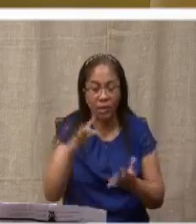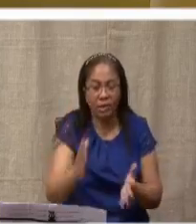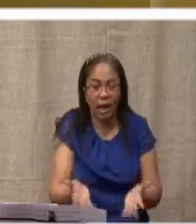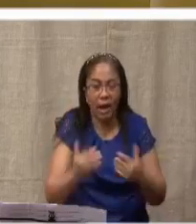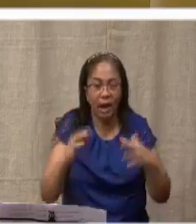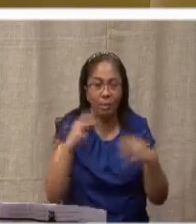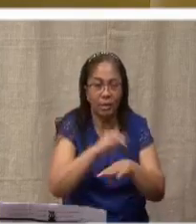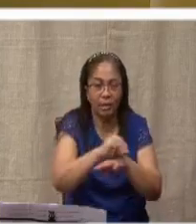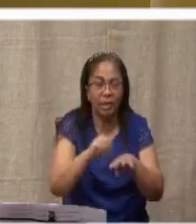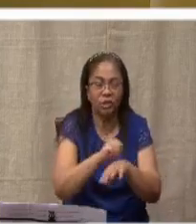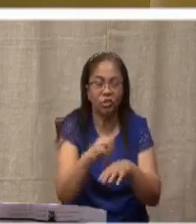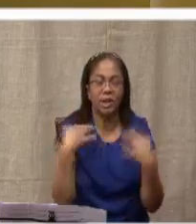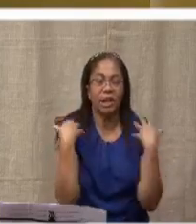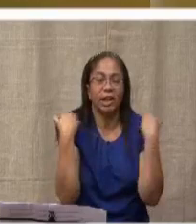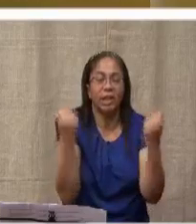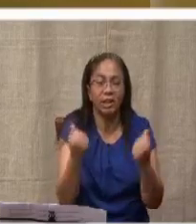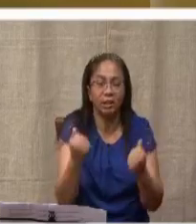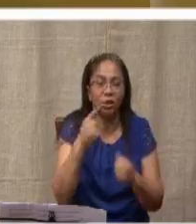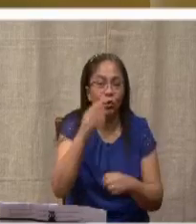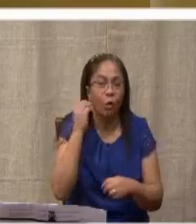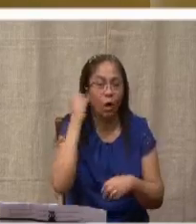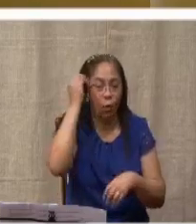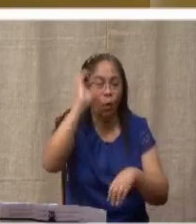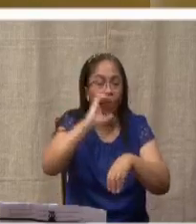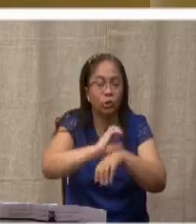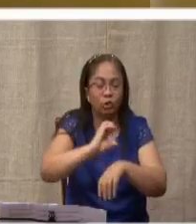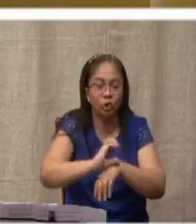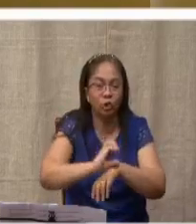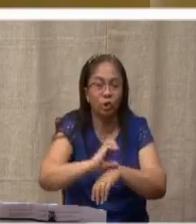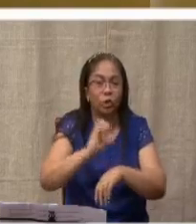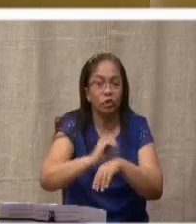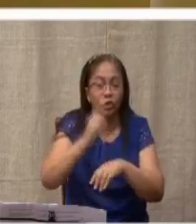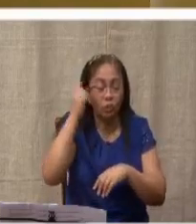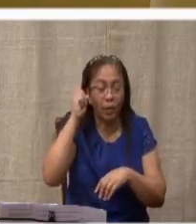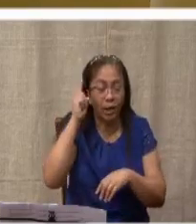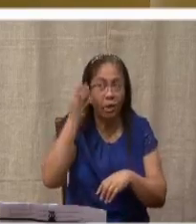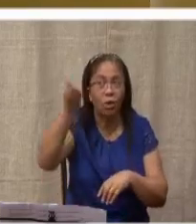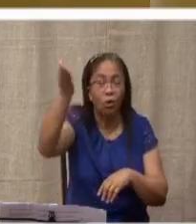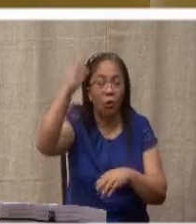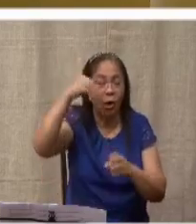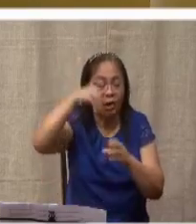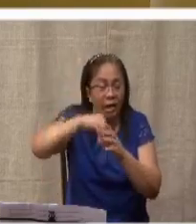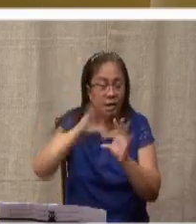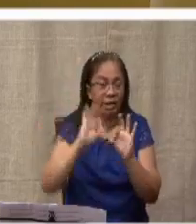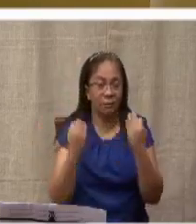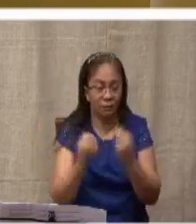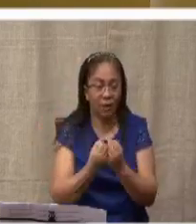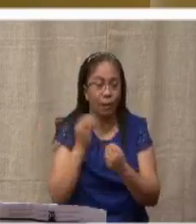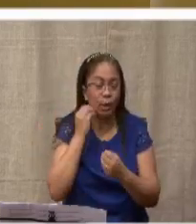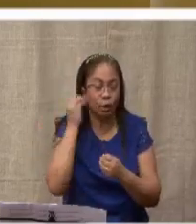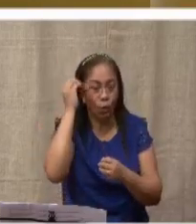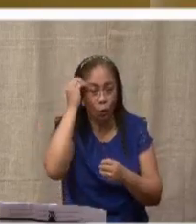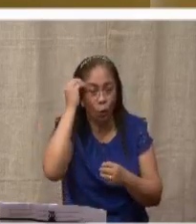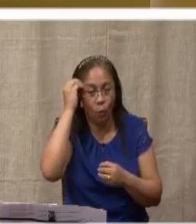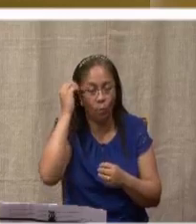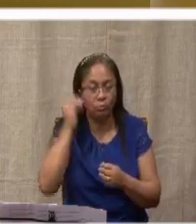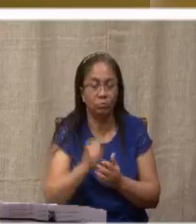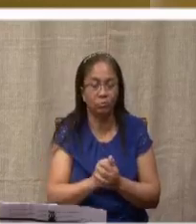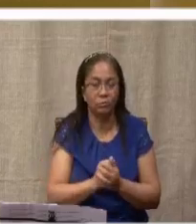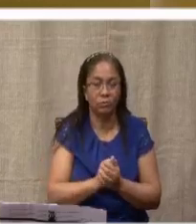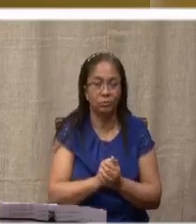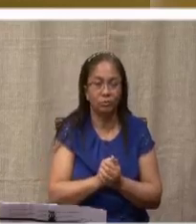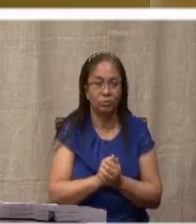what you are is is a domestic church a a church where god is present become what you are